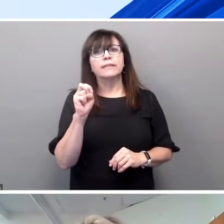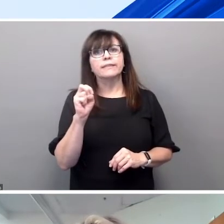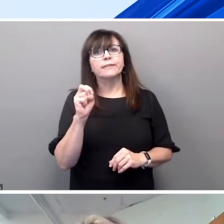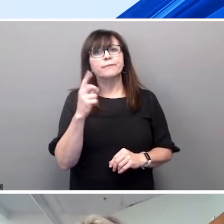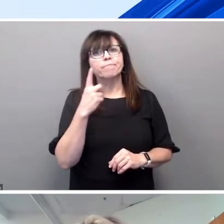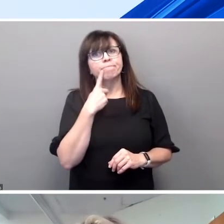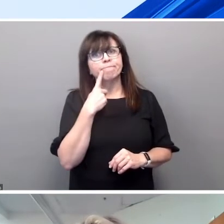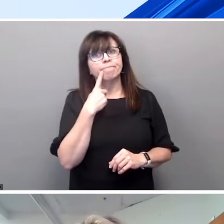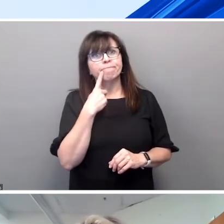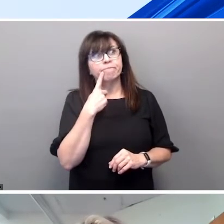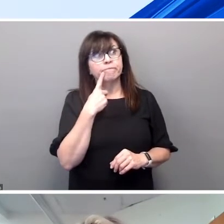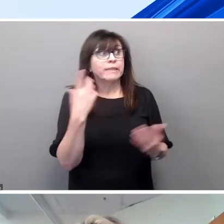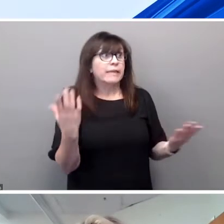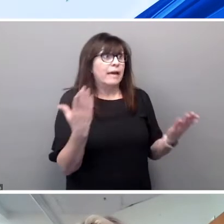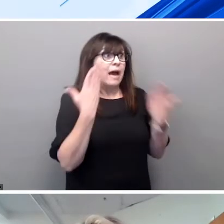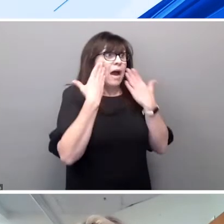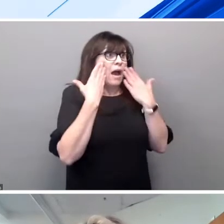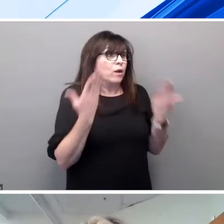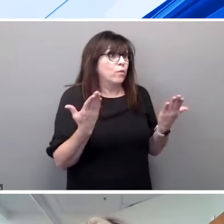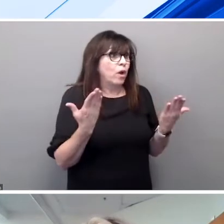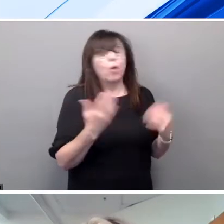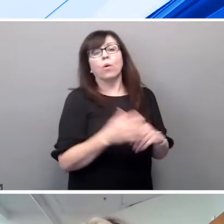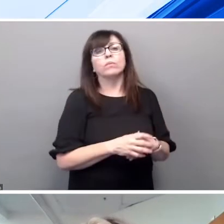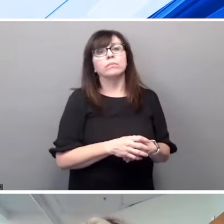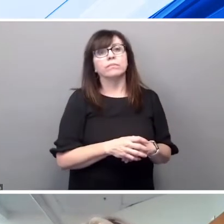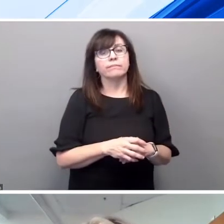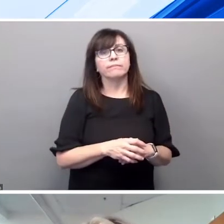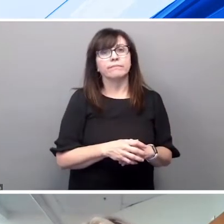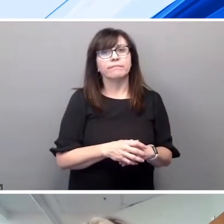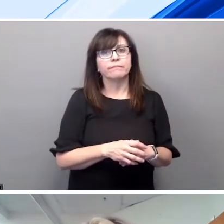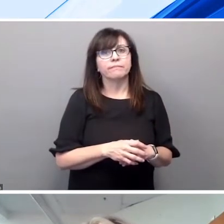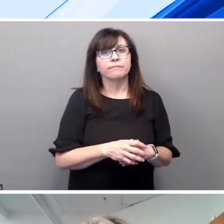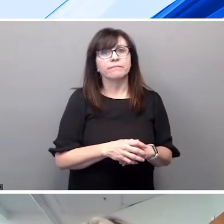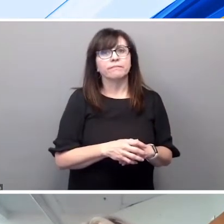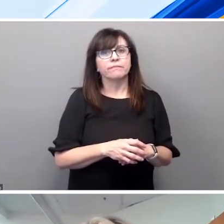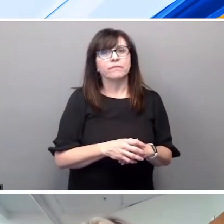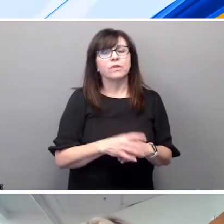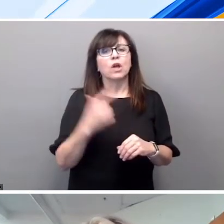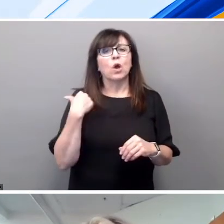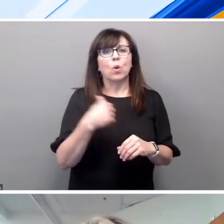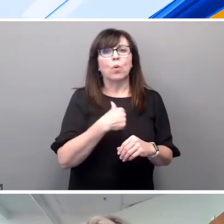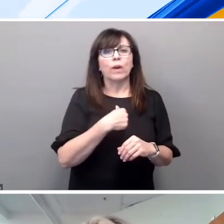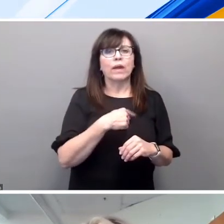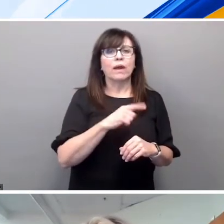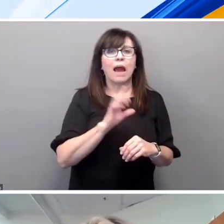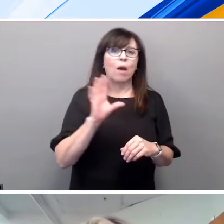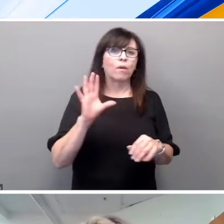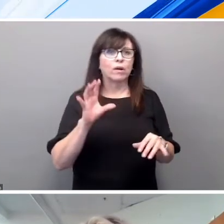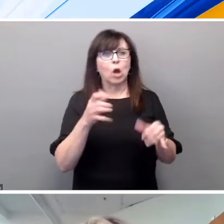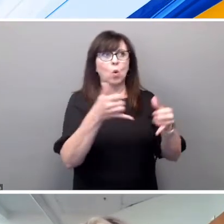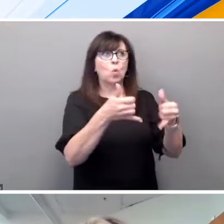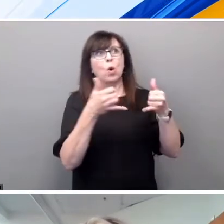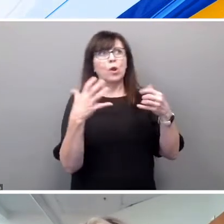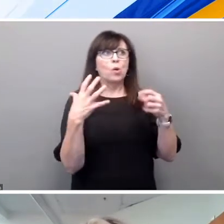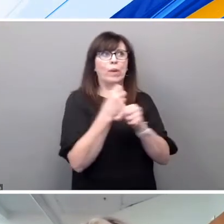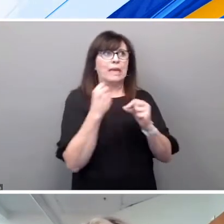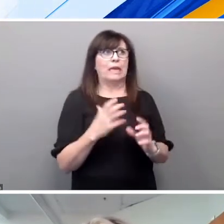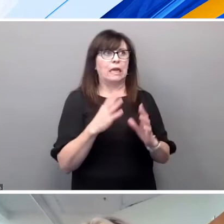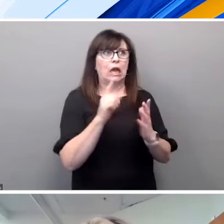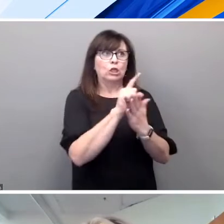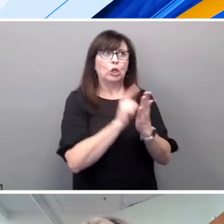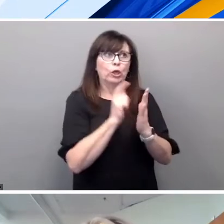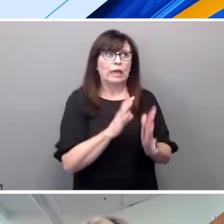So I don't know. We would have Billy Jimenez, our award-winning attorney and general counsel, read